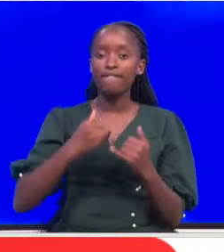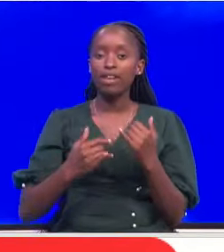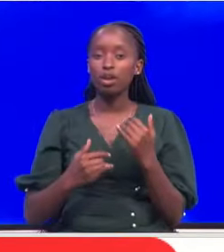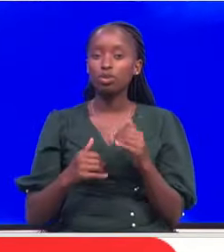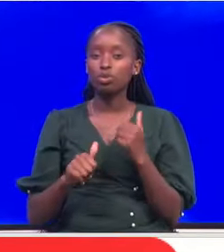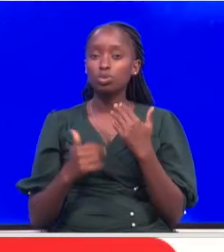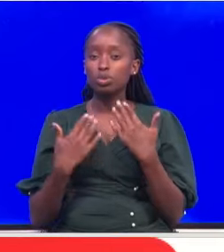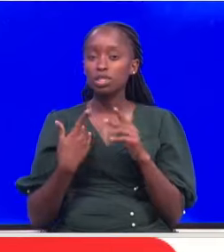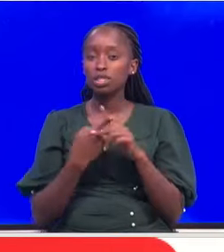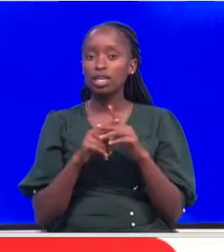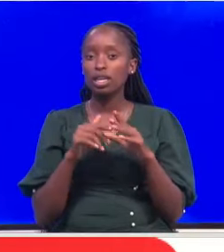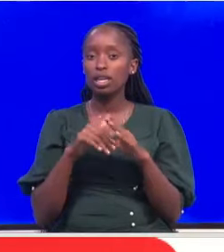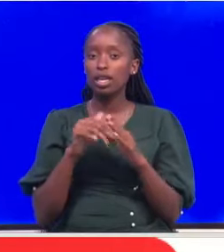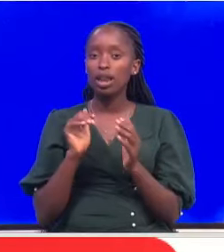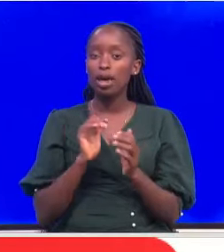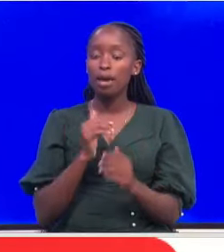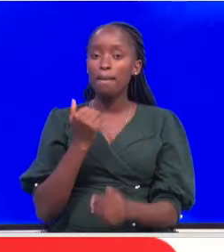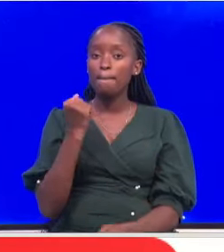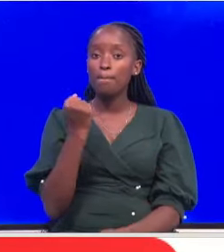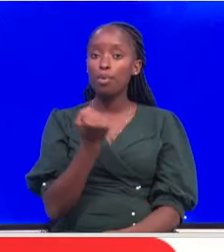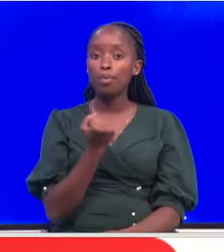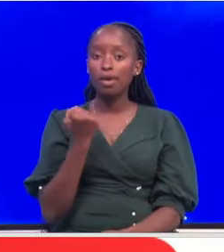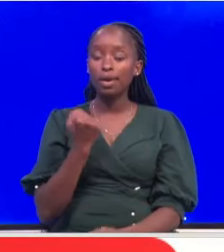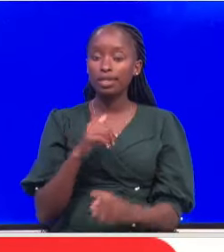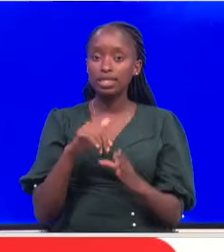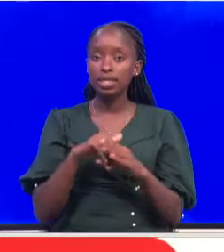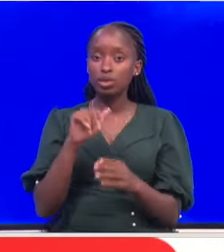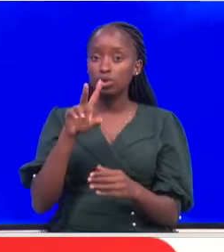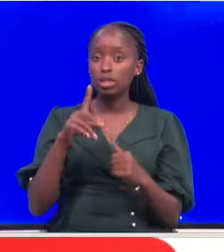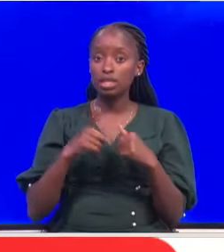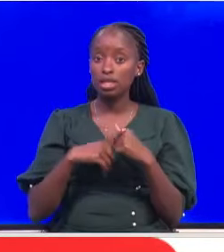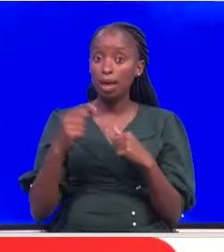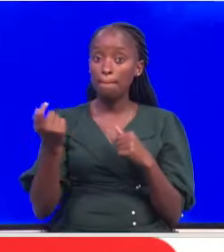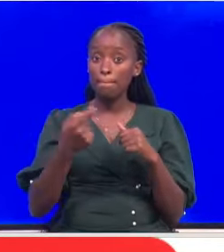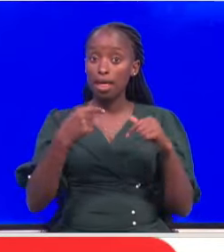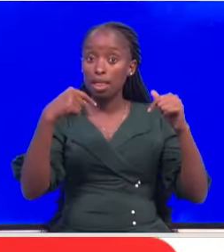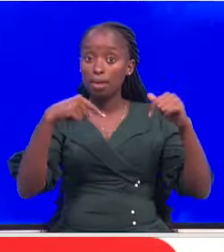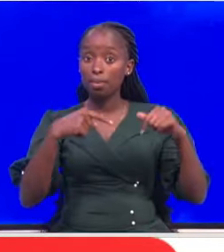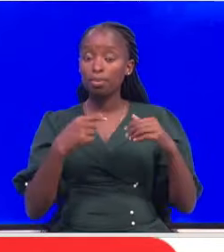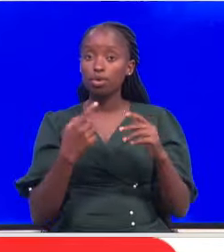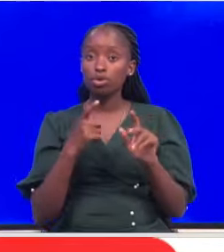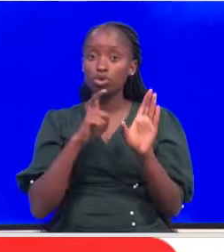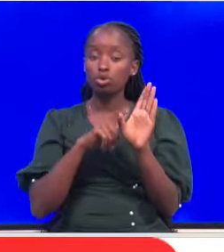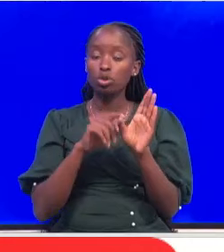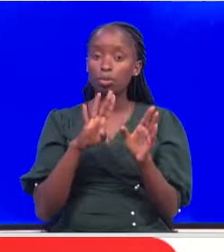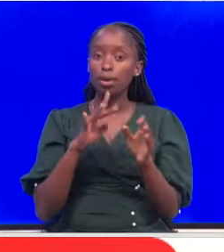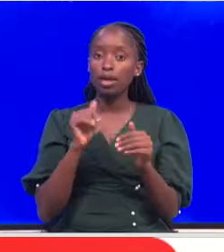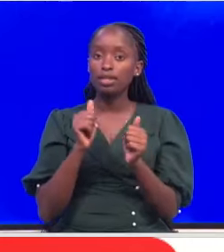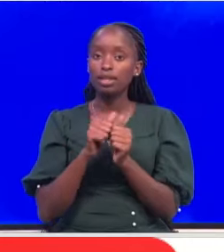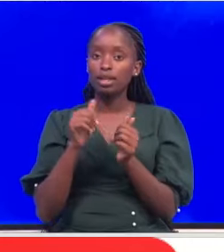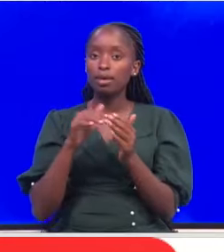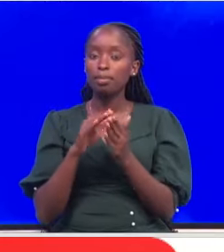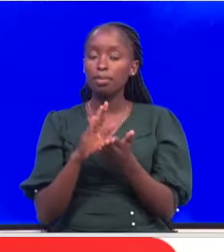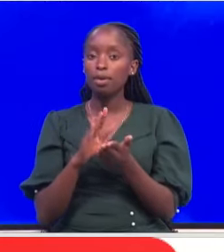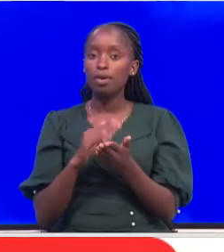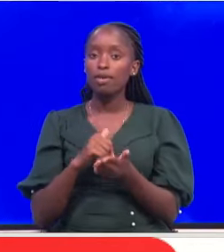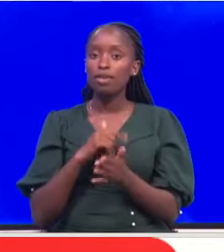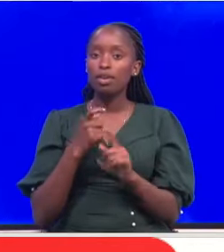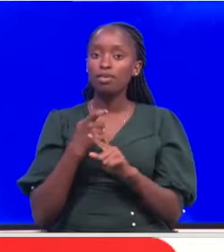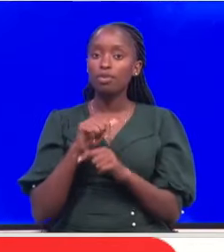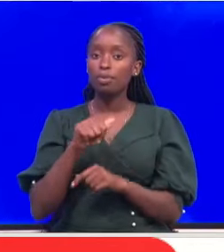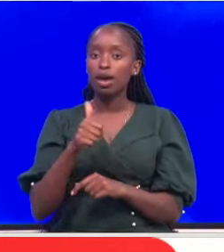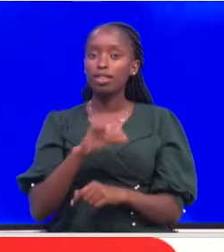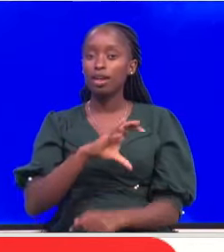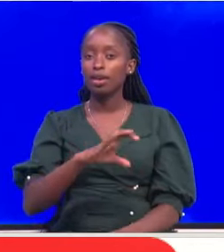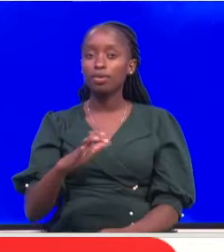the Mumia Sports Complex on the 26th of this month, joined by 10 more guest teams from other counties.